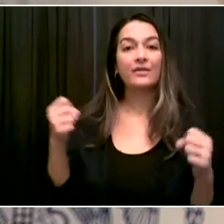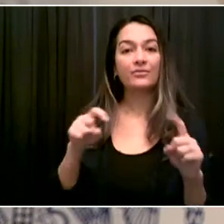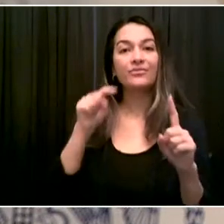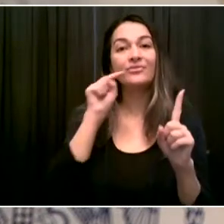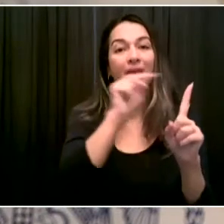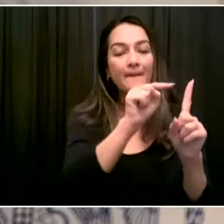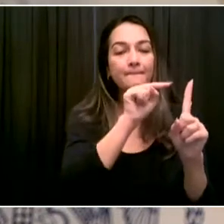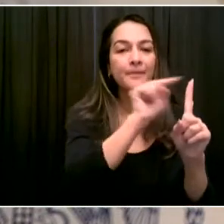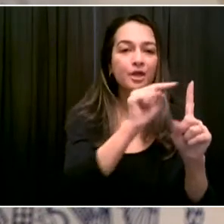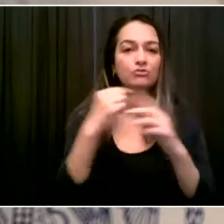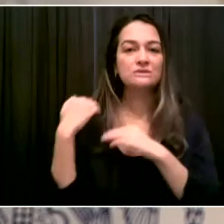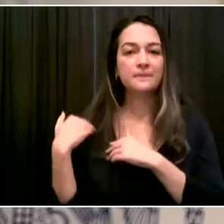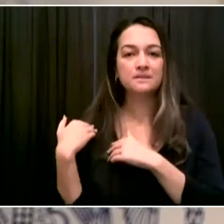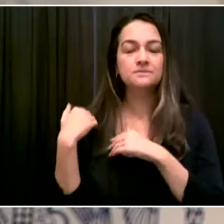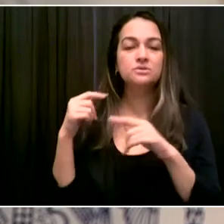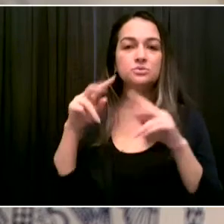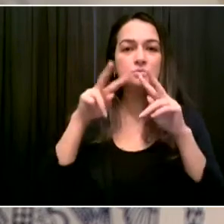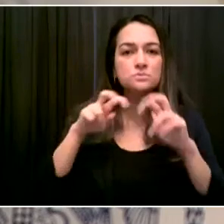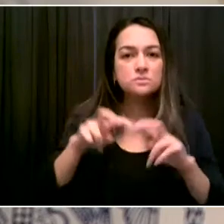of September.